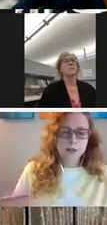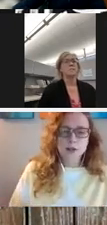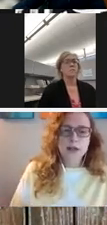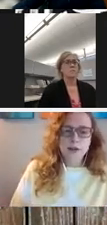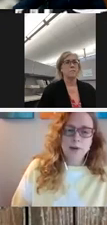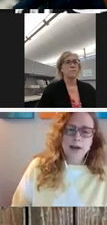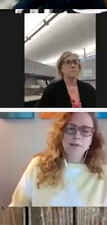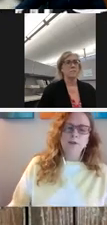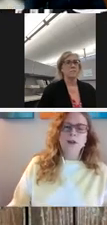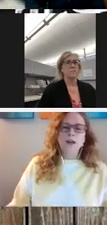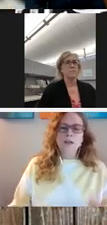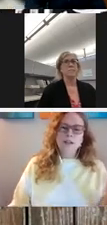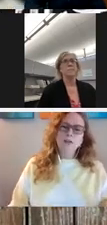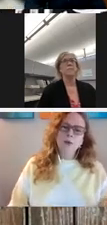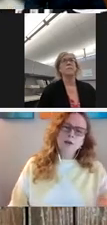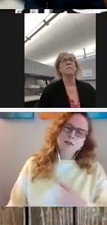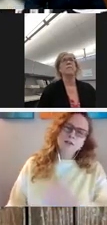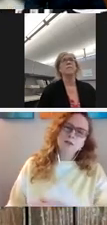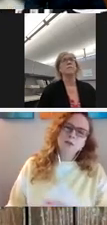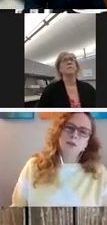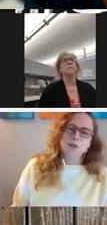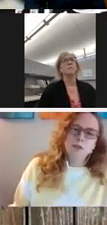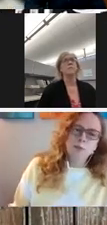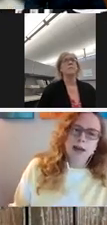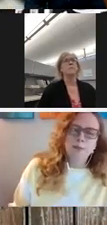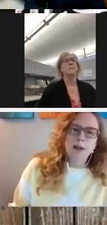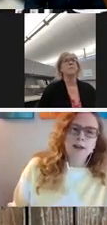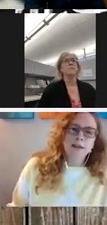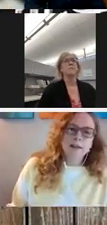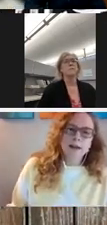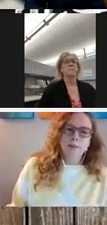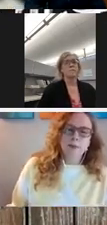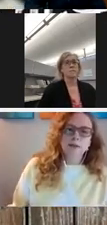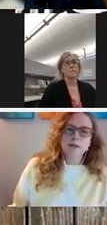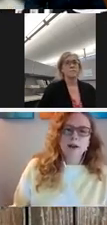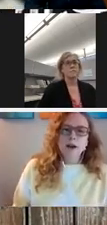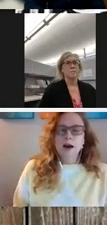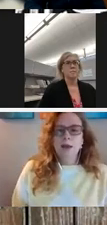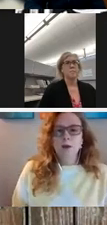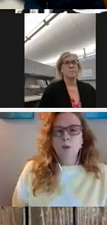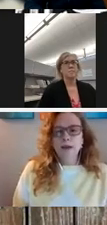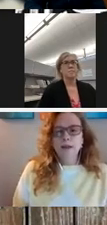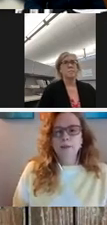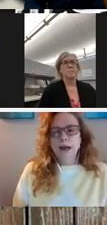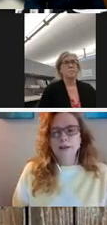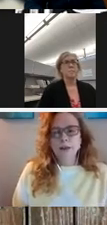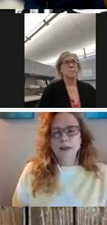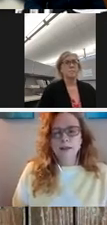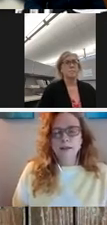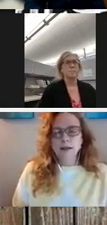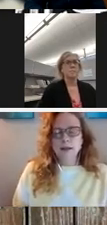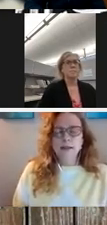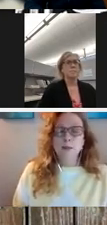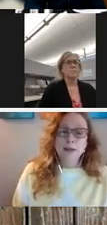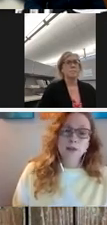digital skills training or what have you. Just can you walk us through the sort of pipeline that happens and what